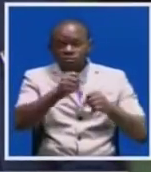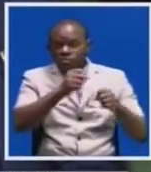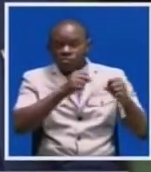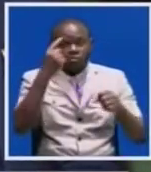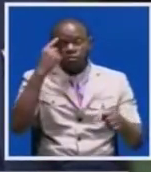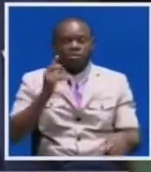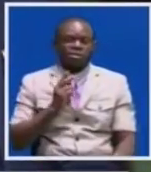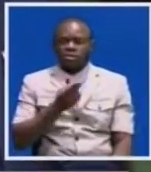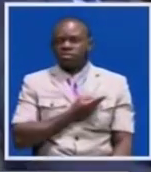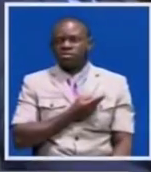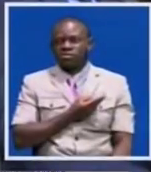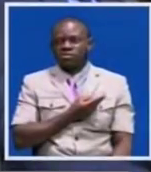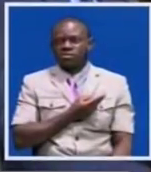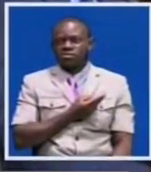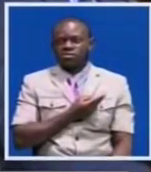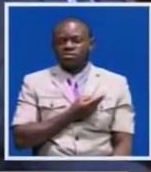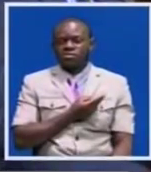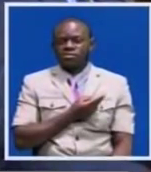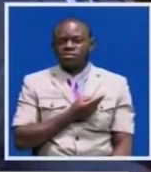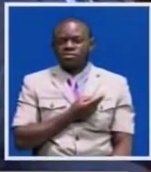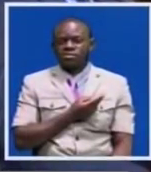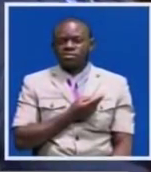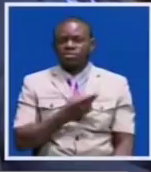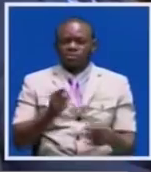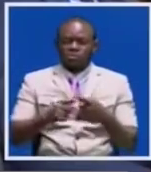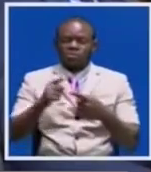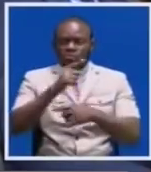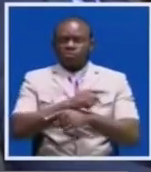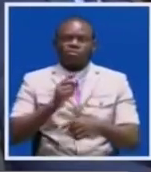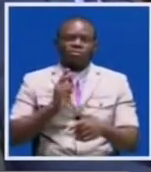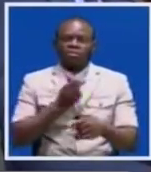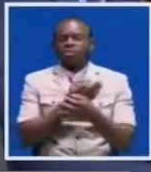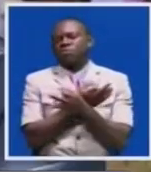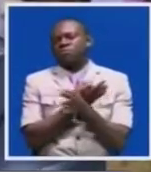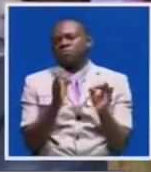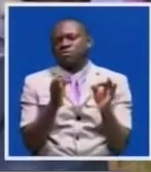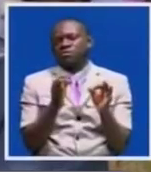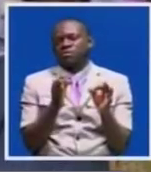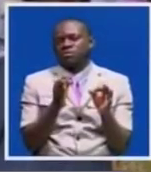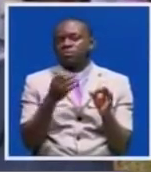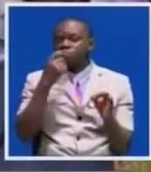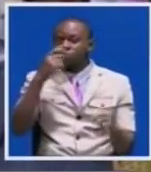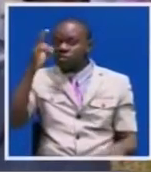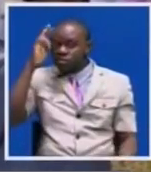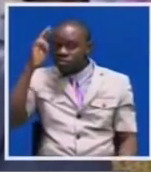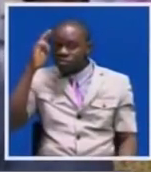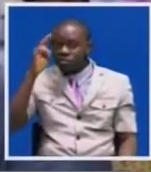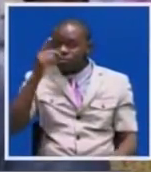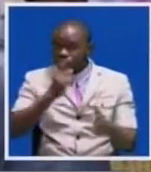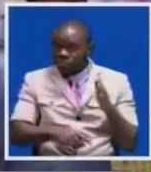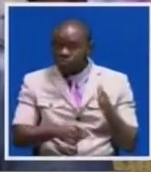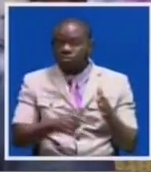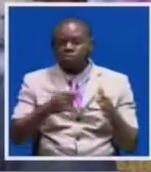today, as well as remind ourselves of the need for us to remain united